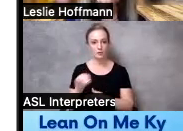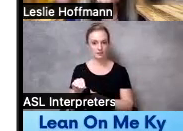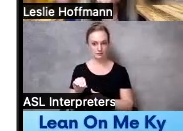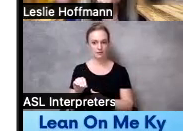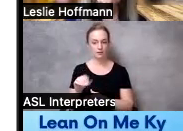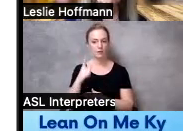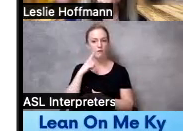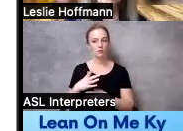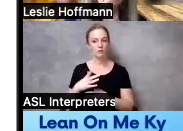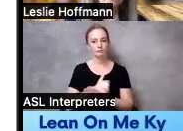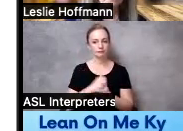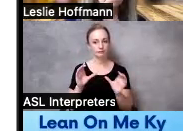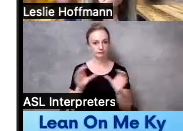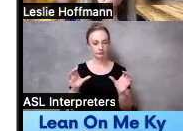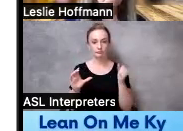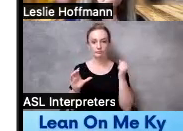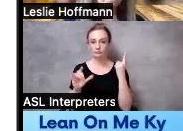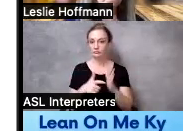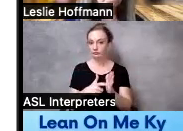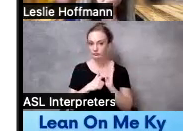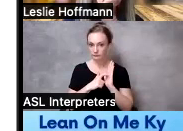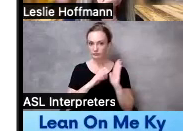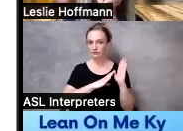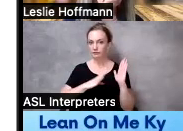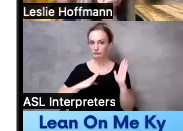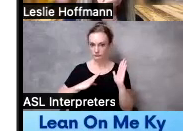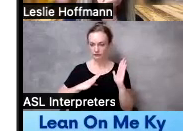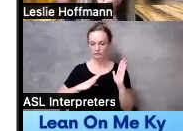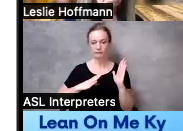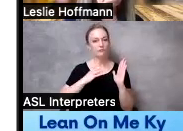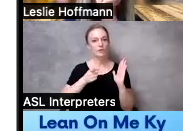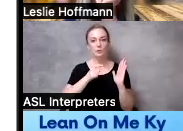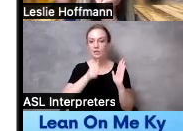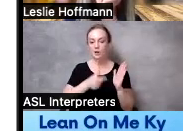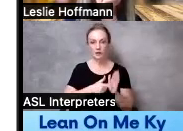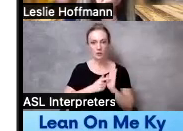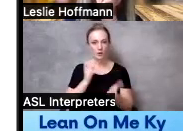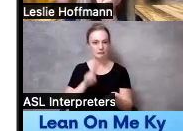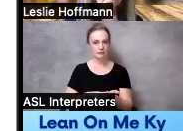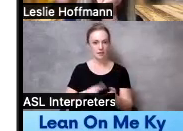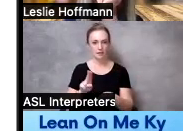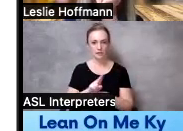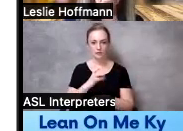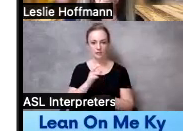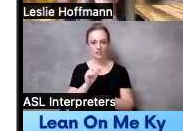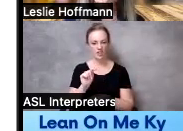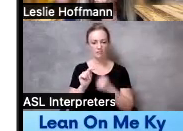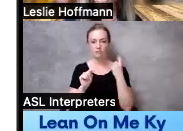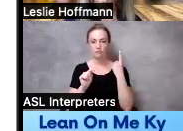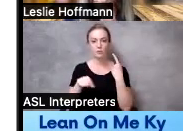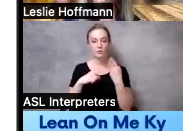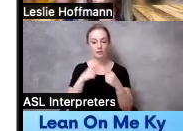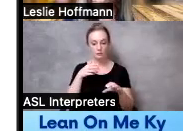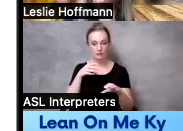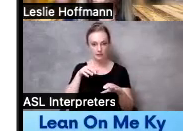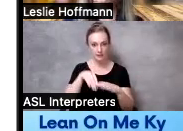be eligible for a certificate. This is a mandate by the boards. You are not required to sign in by chat. Zoom captured your sign-in when you